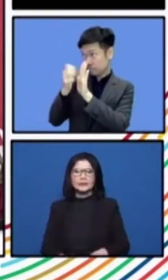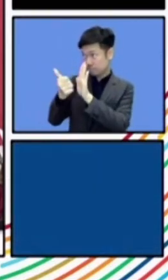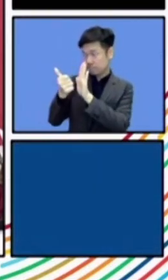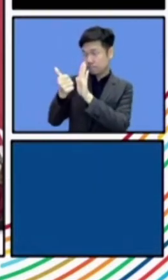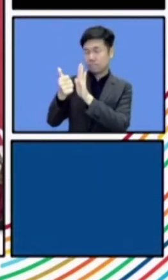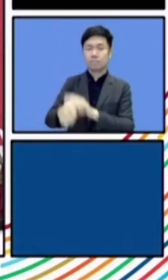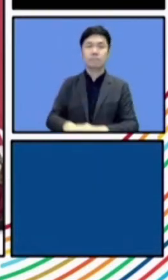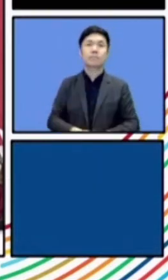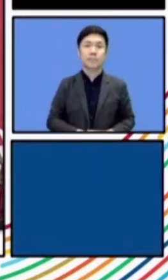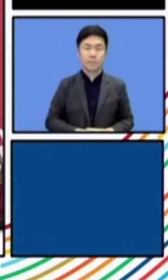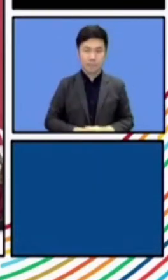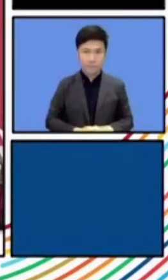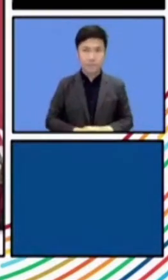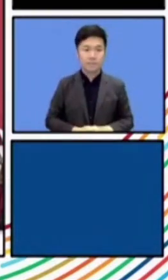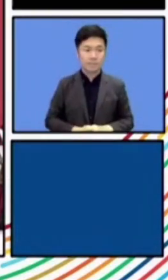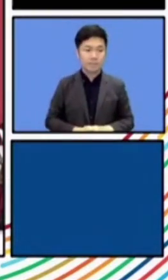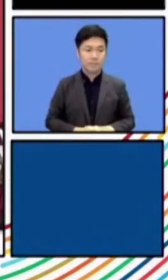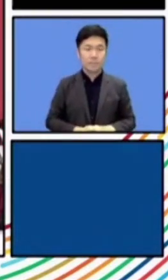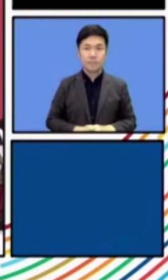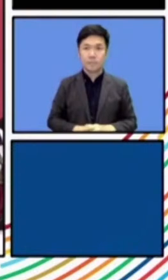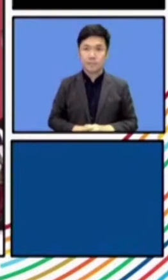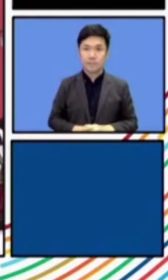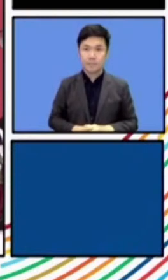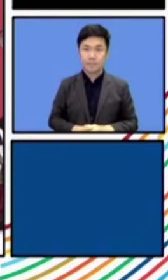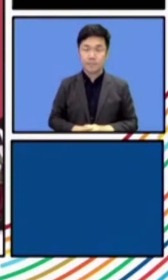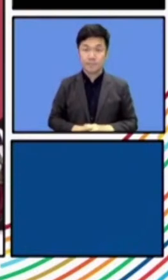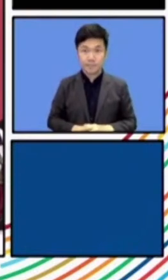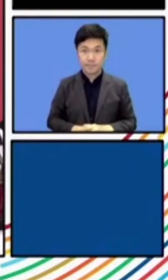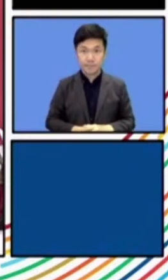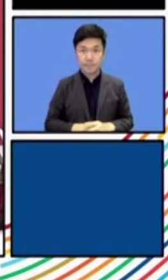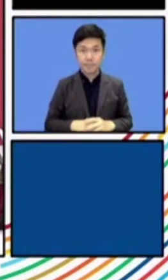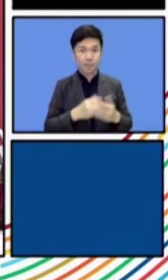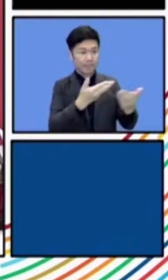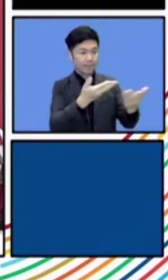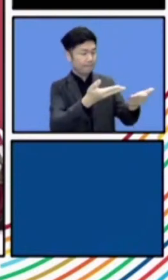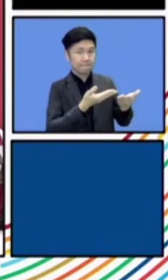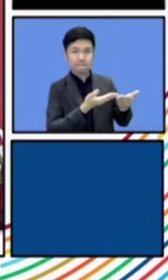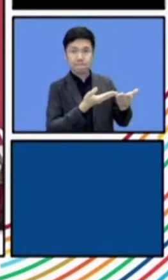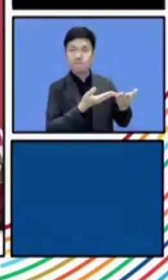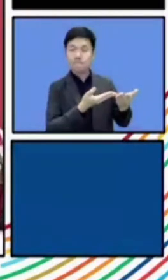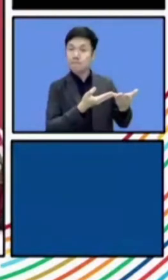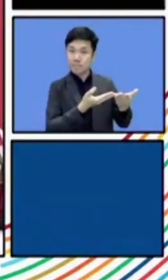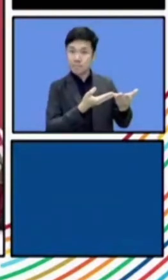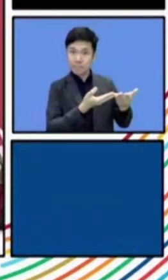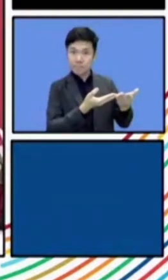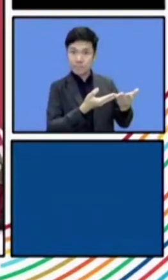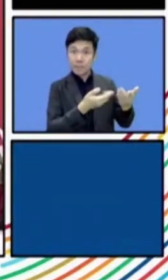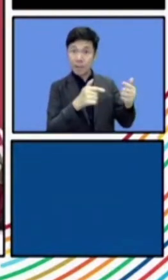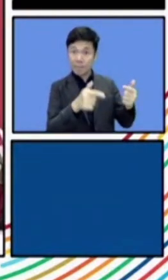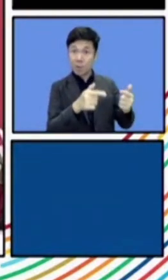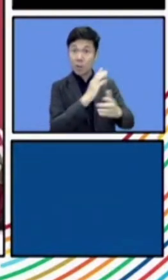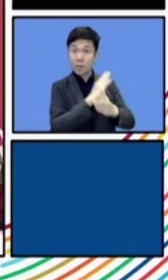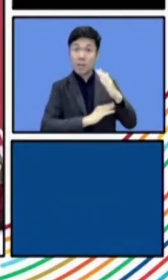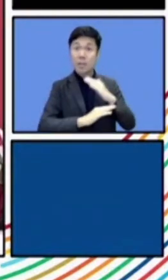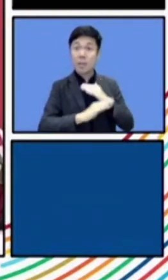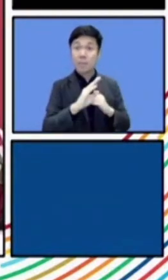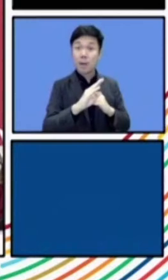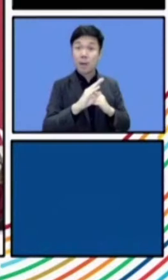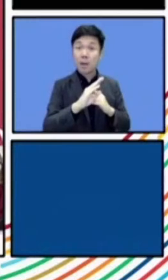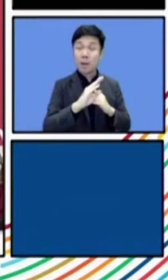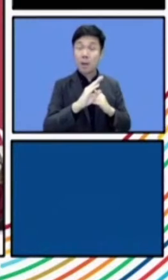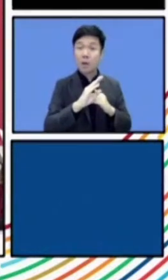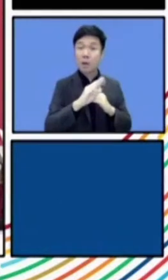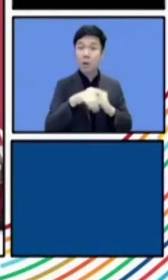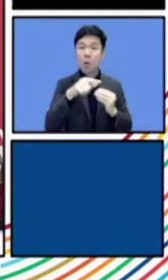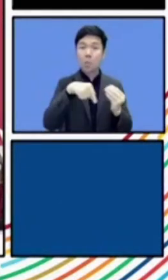will now have the chairperson of chairperson for disabled people's organization of Bhutan taking